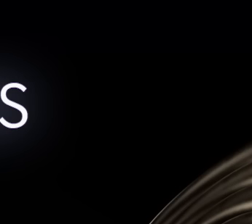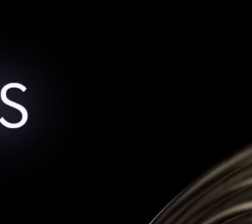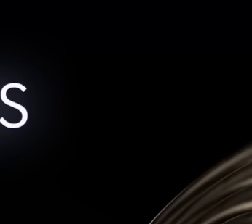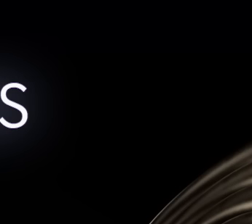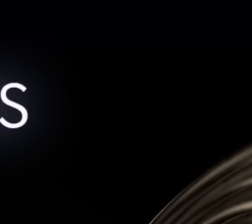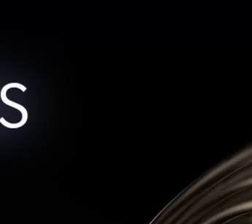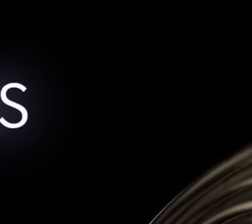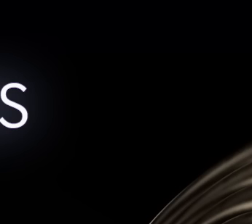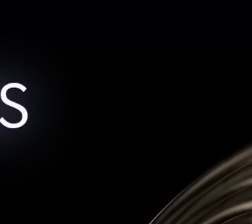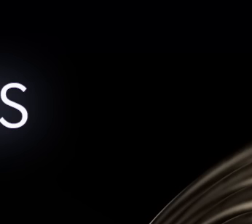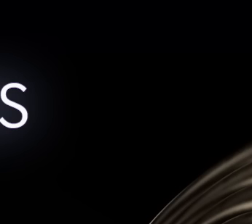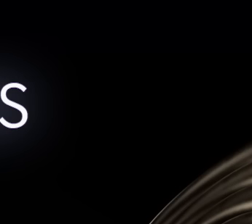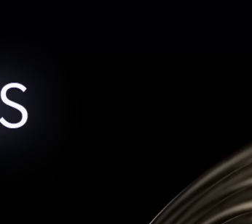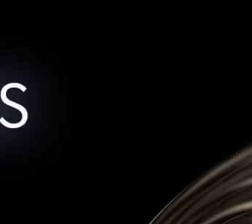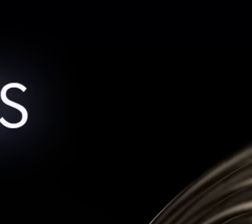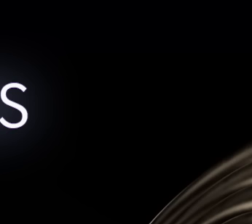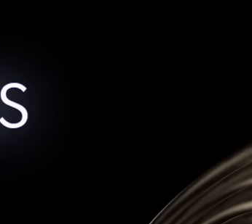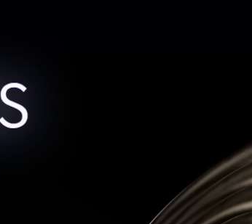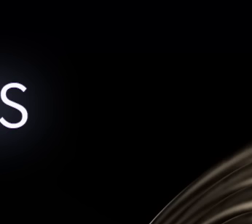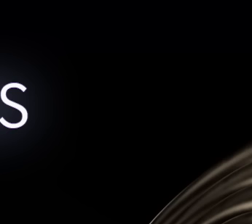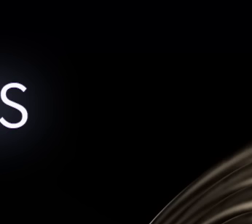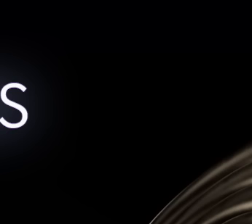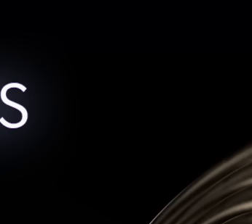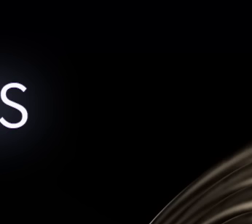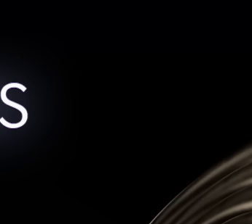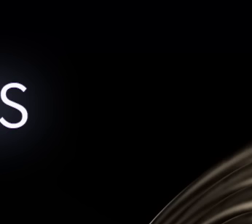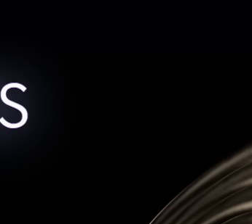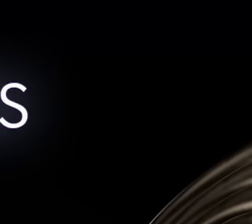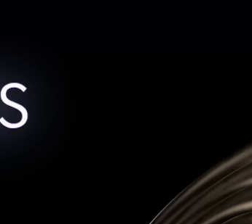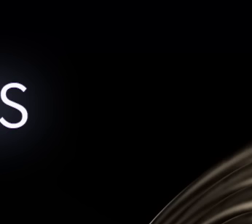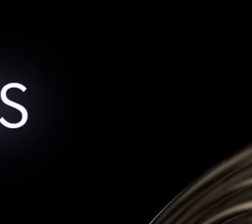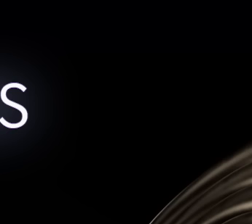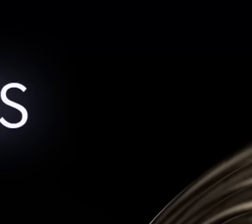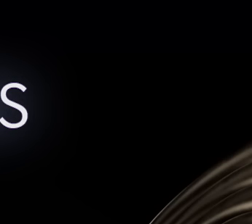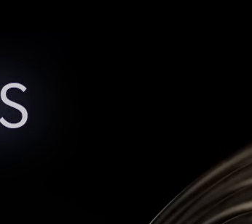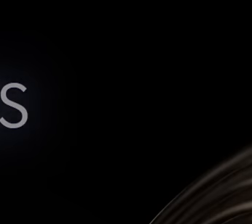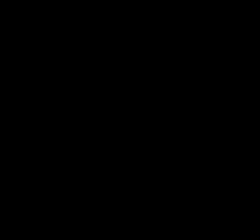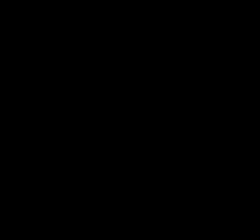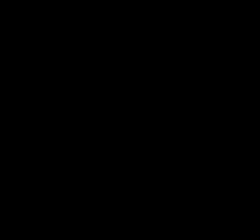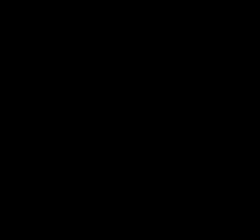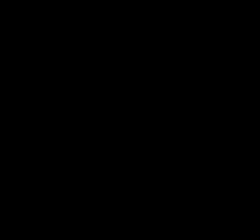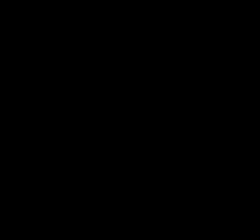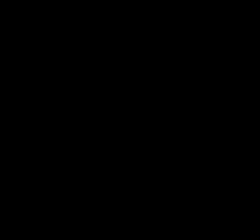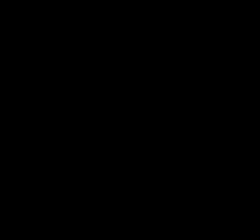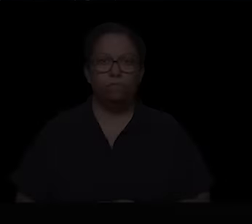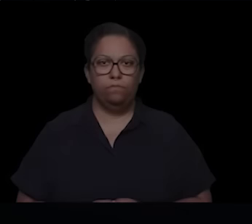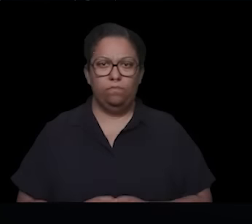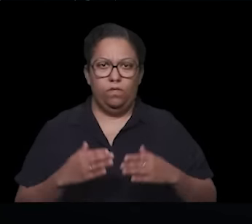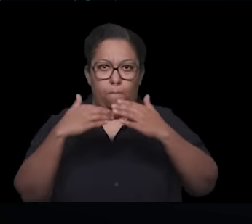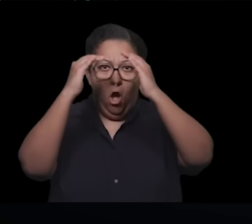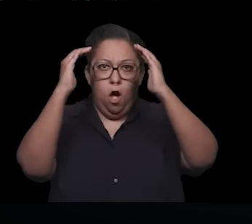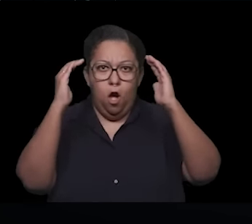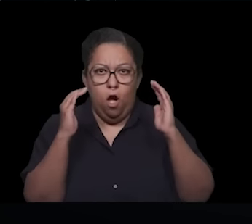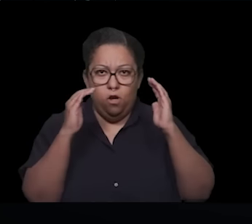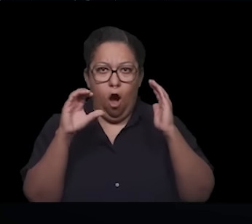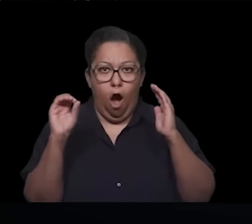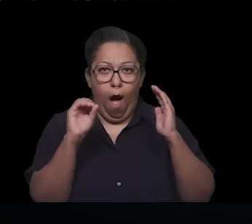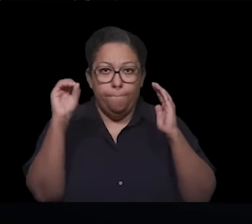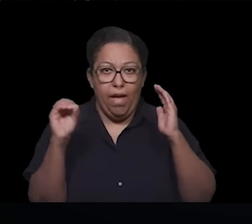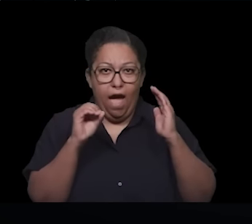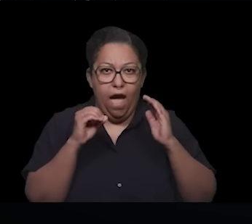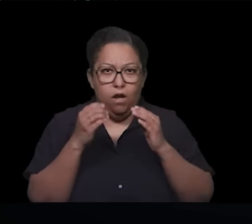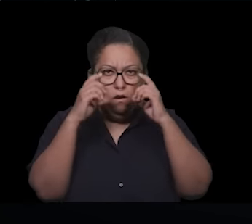by Universal Pictures. AD by Deluxe, AD written by Christina Stevens. Voice talent, Laura Post. In the bunker,